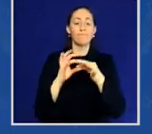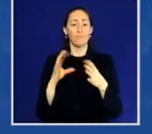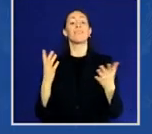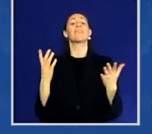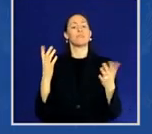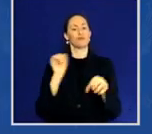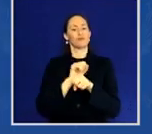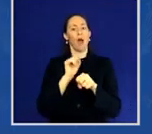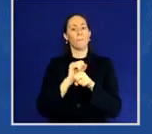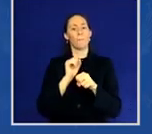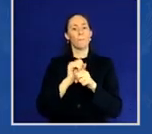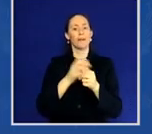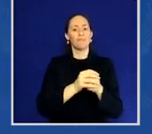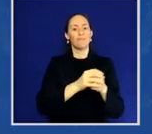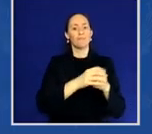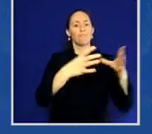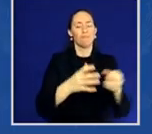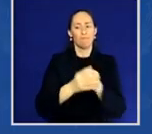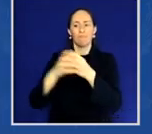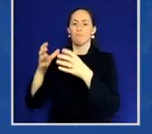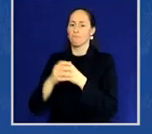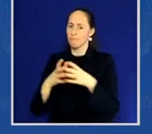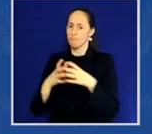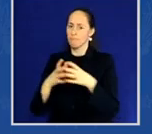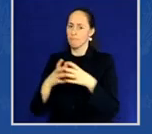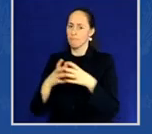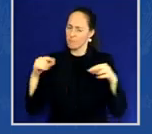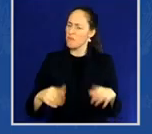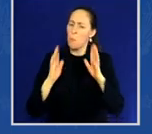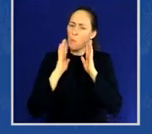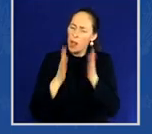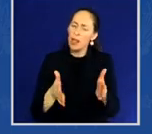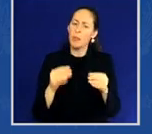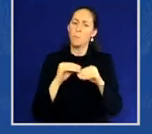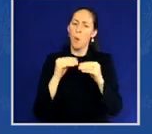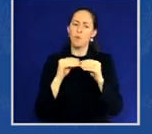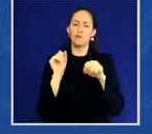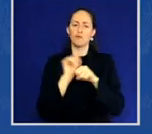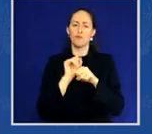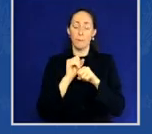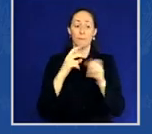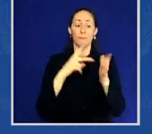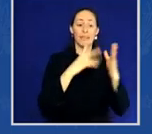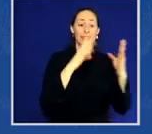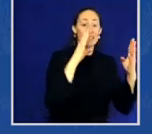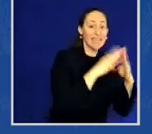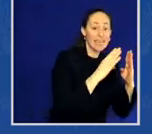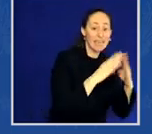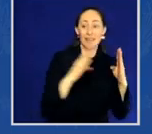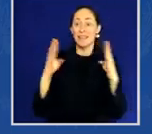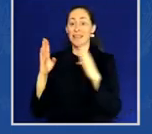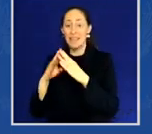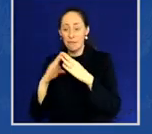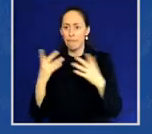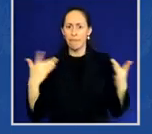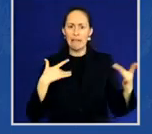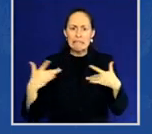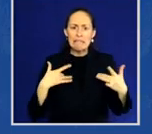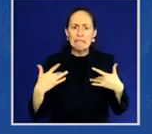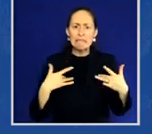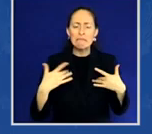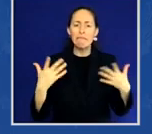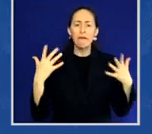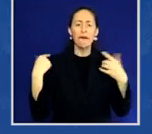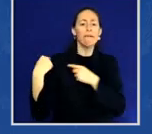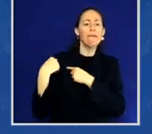jobs. And what this means is that towns and cities that have been in danger of being left out and left behind will be back in the game. It